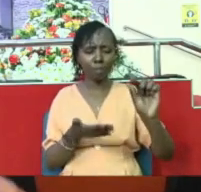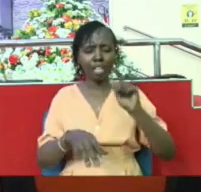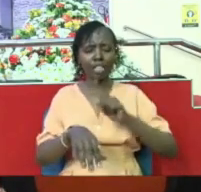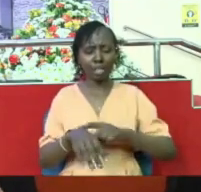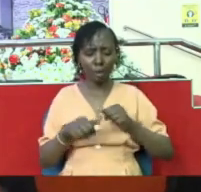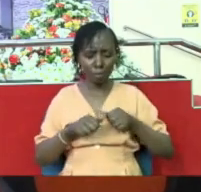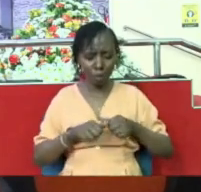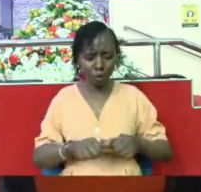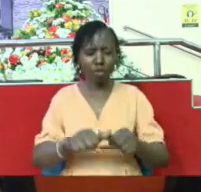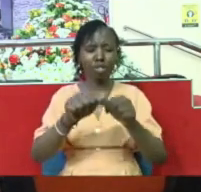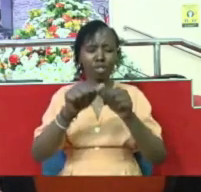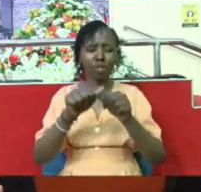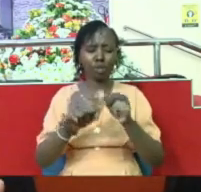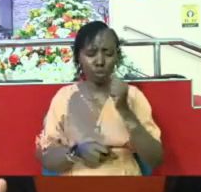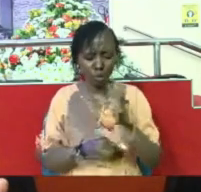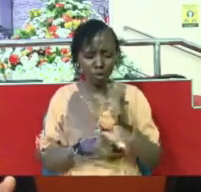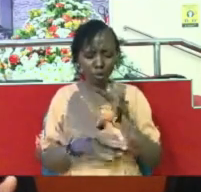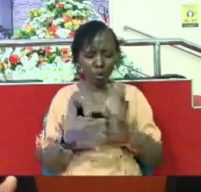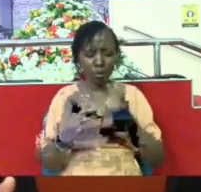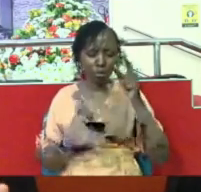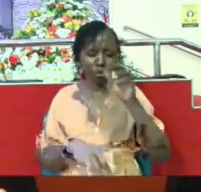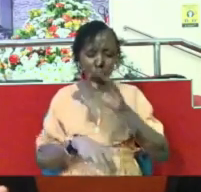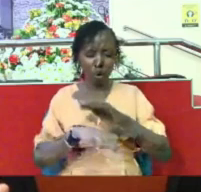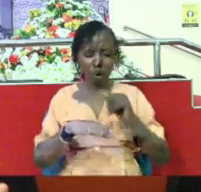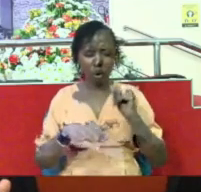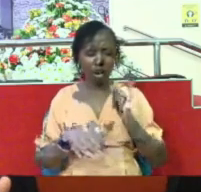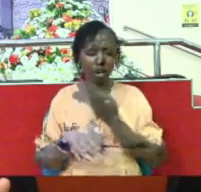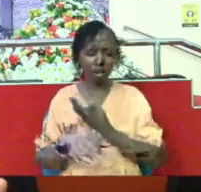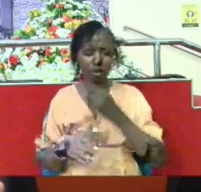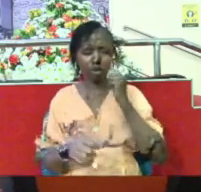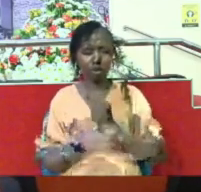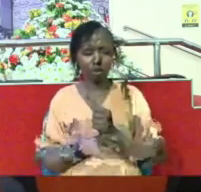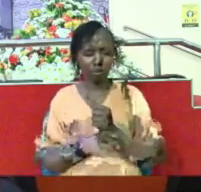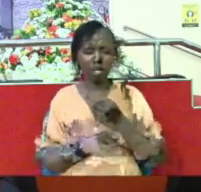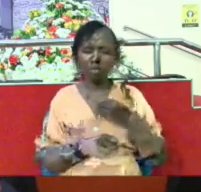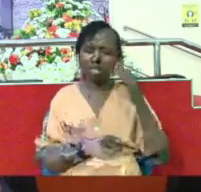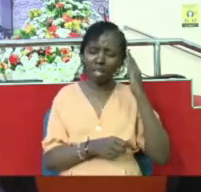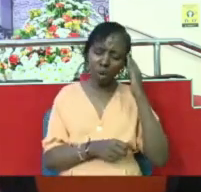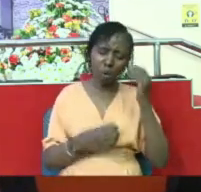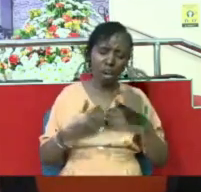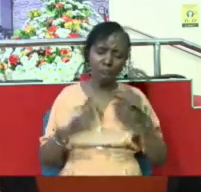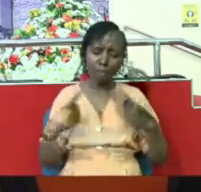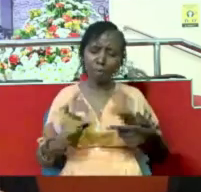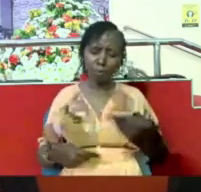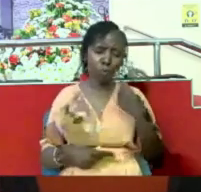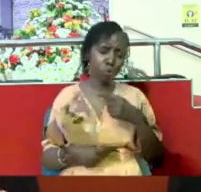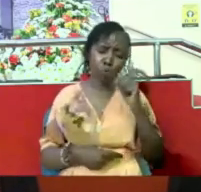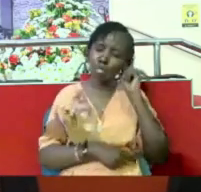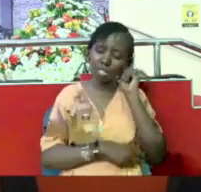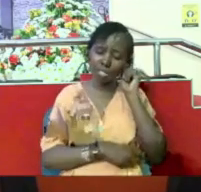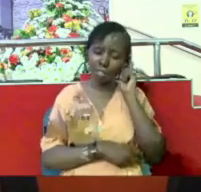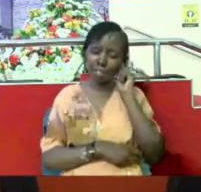have called us to do. Hata tukiendelea kutenda kile ambacho unataka tufanye. I know there are some of you listening to me. Najua panao wanaosikiza. And you are